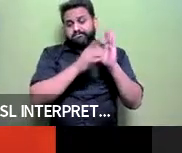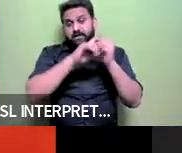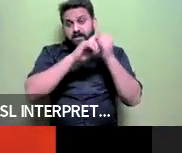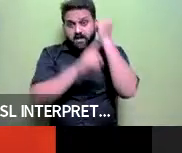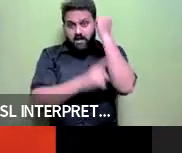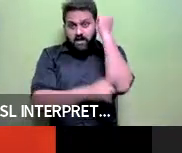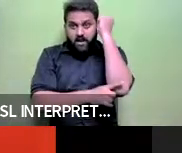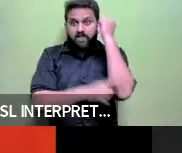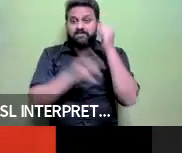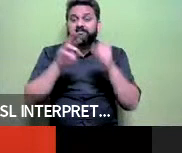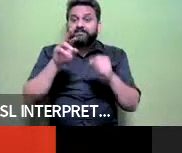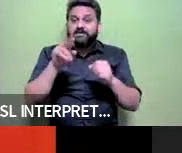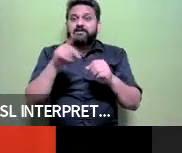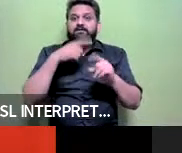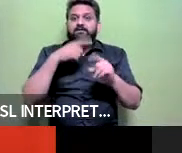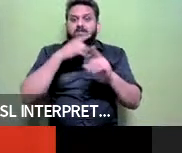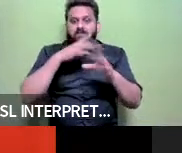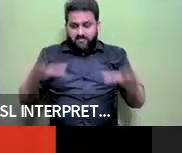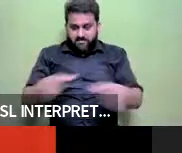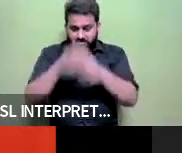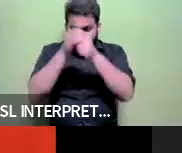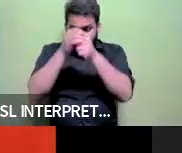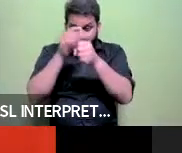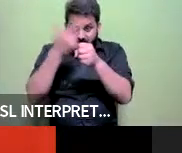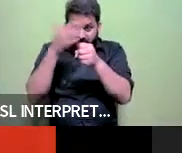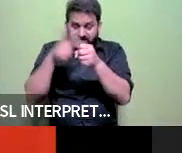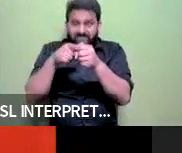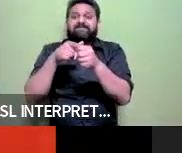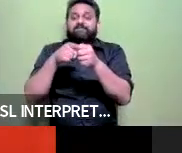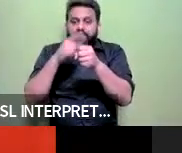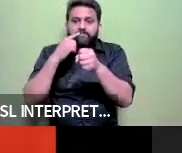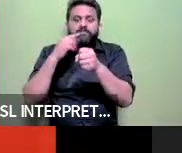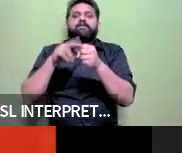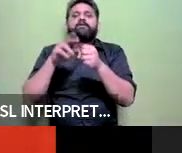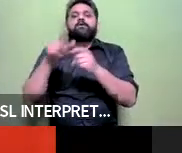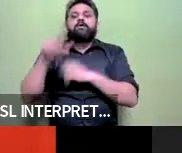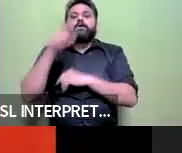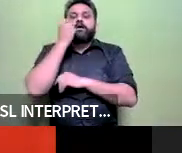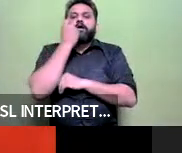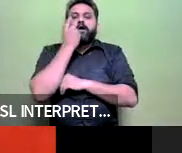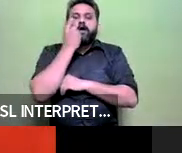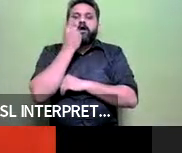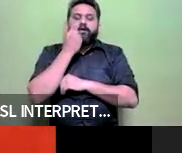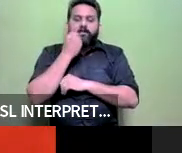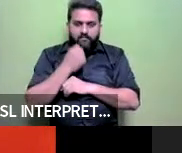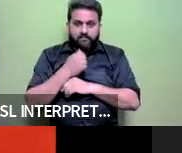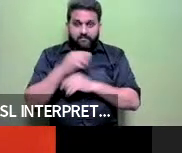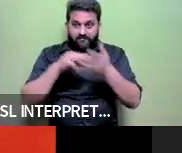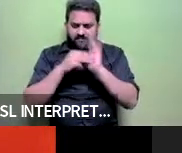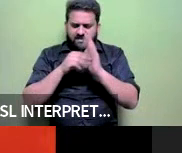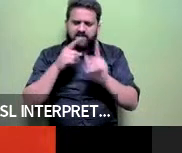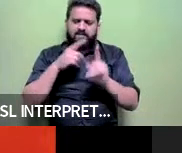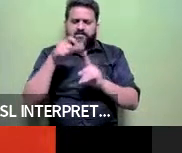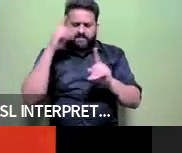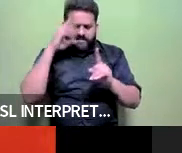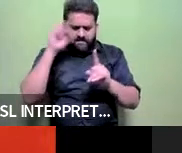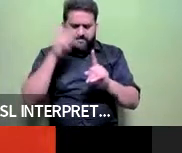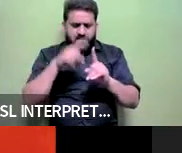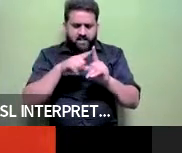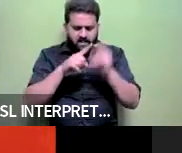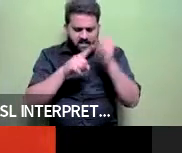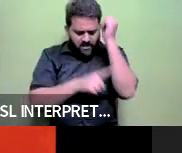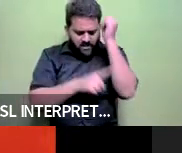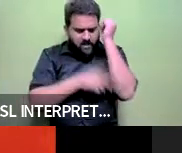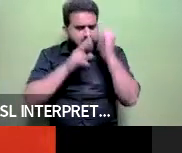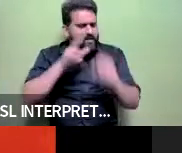should resonate with your conclusion, which you have said. So the tribunal, when they go to deliberation, they should remember what you said.